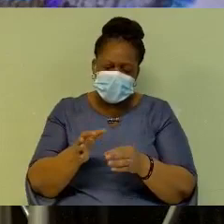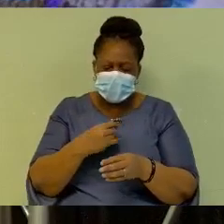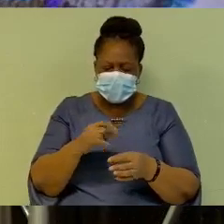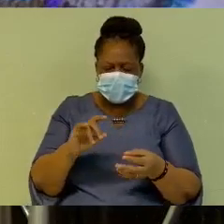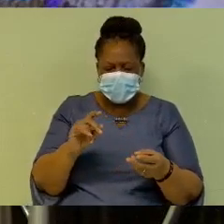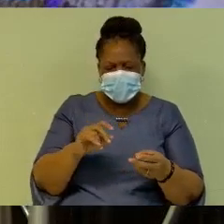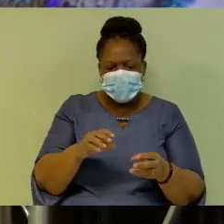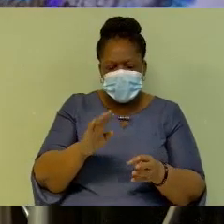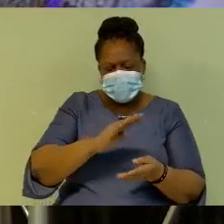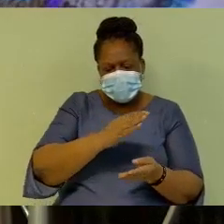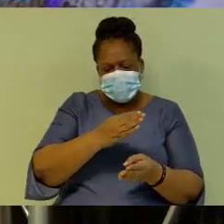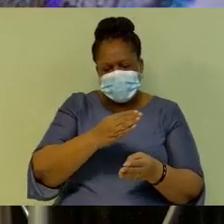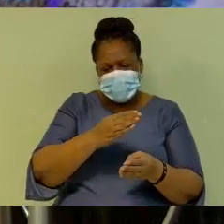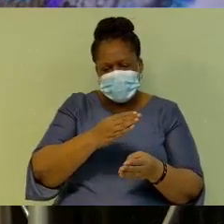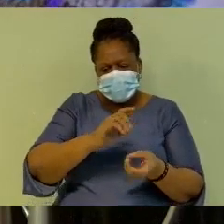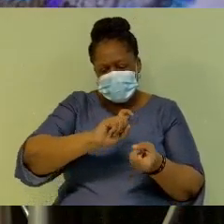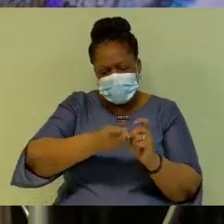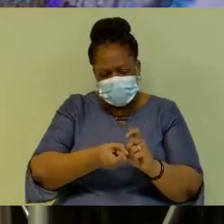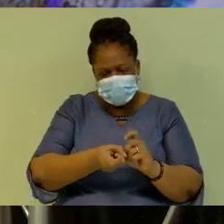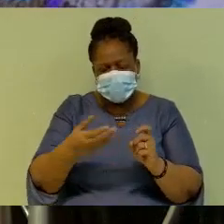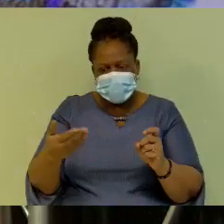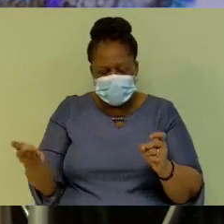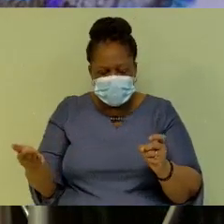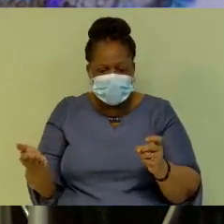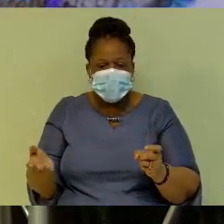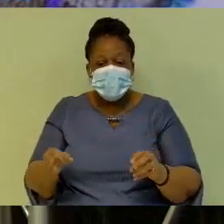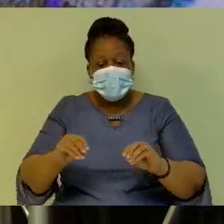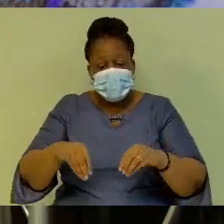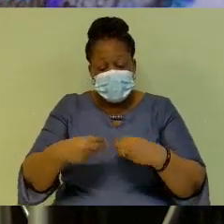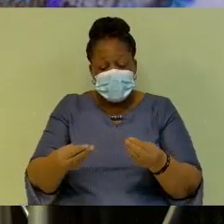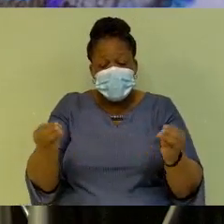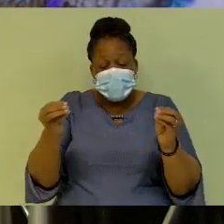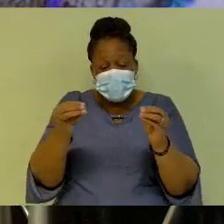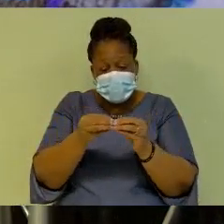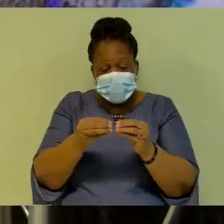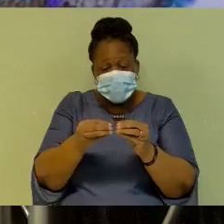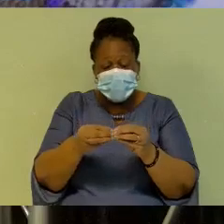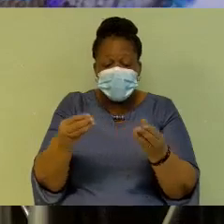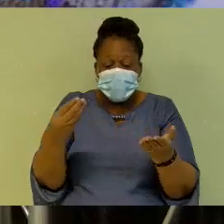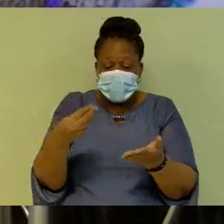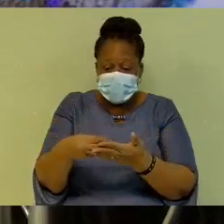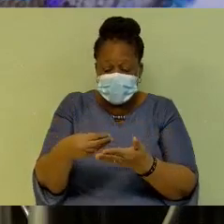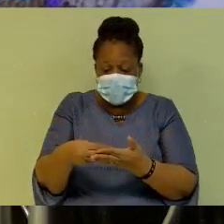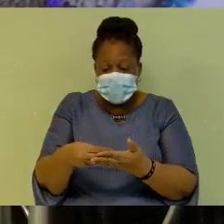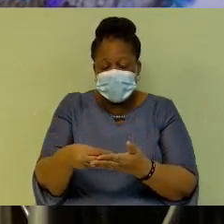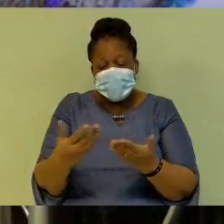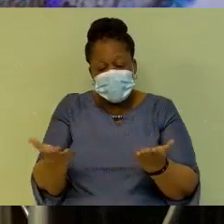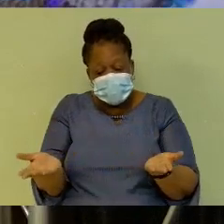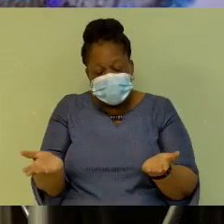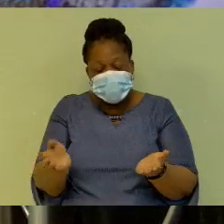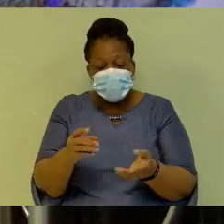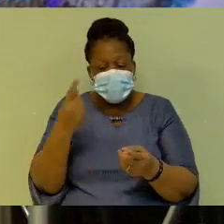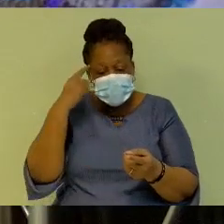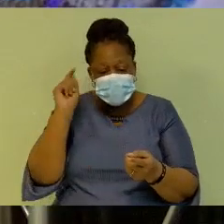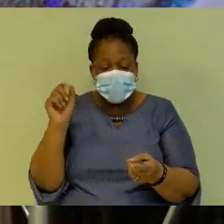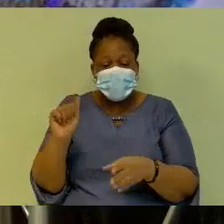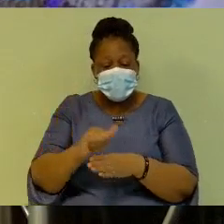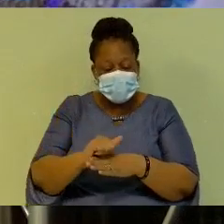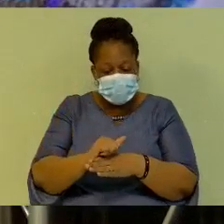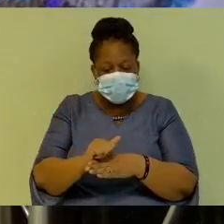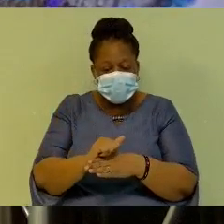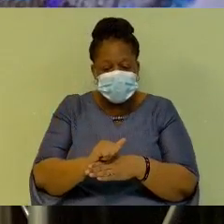recalibration of some pay scales, particularly among nurses who are singly or dually trained, analysis of local